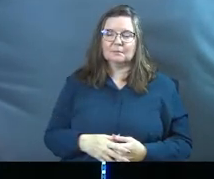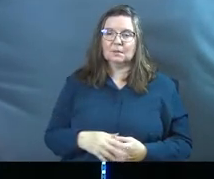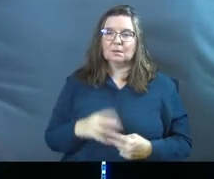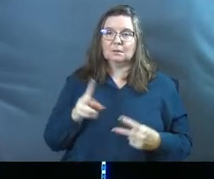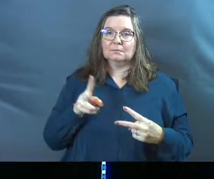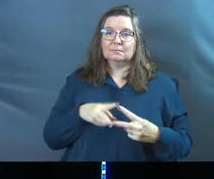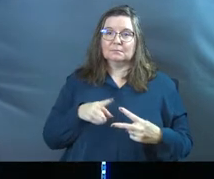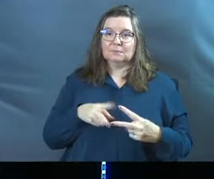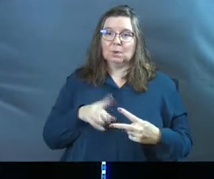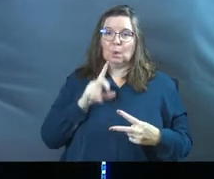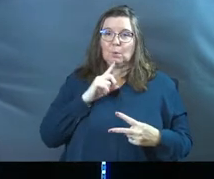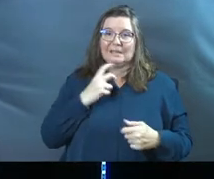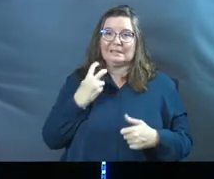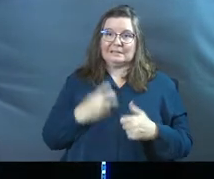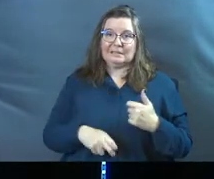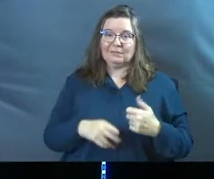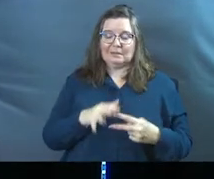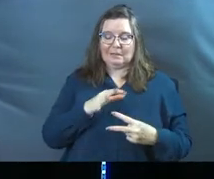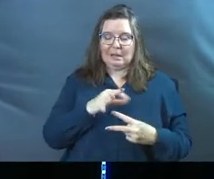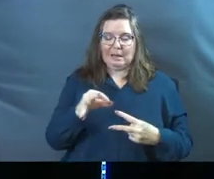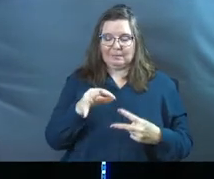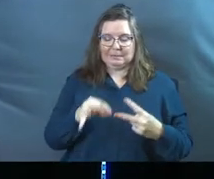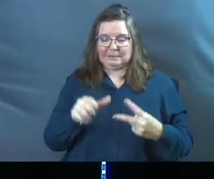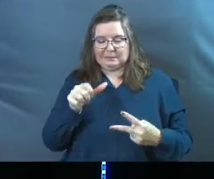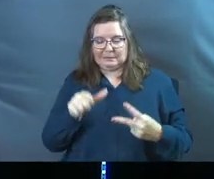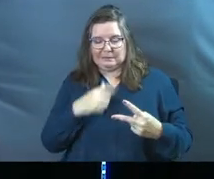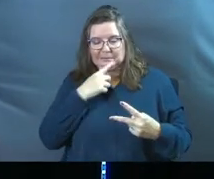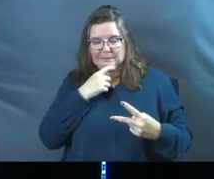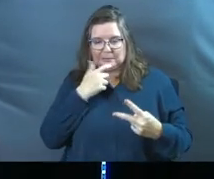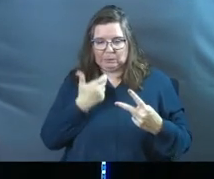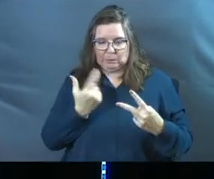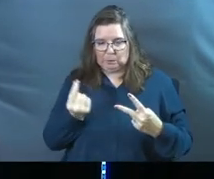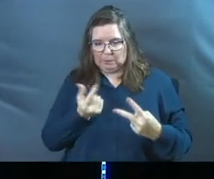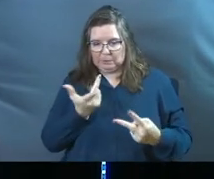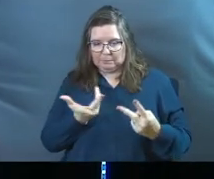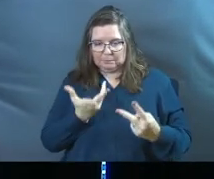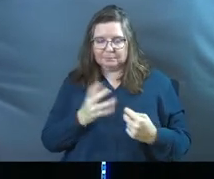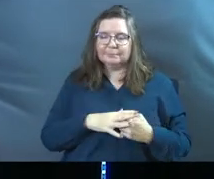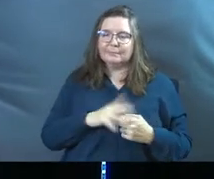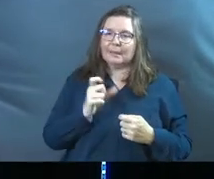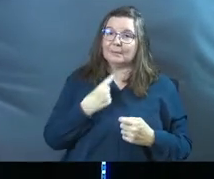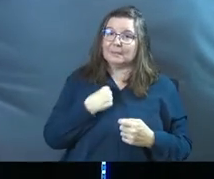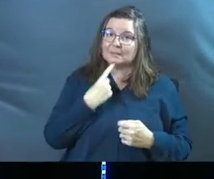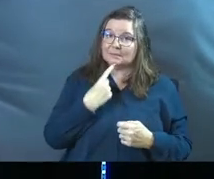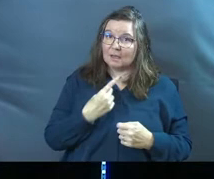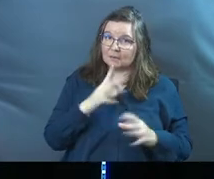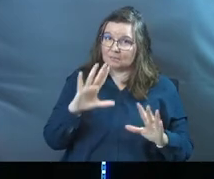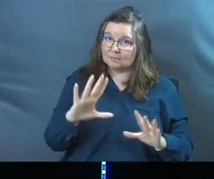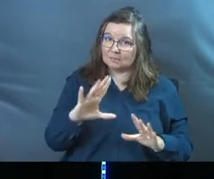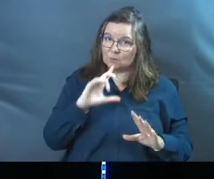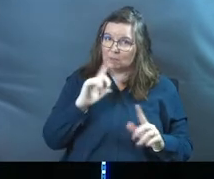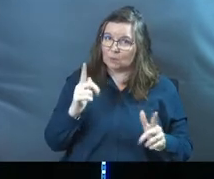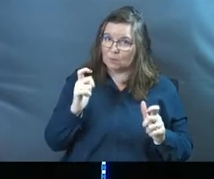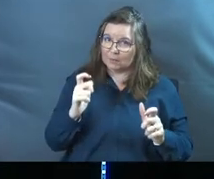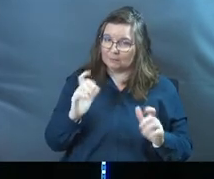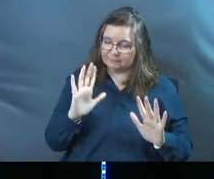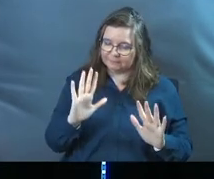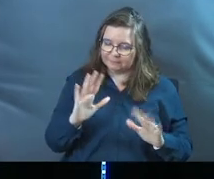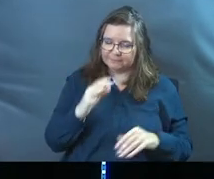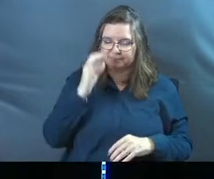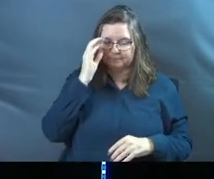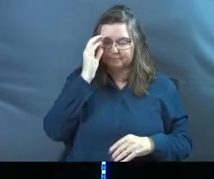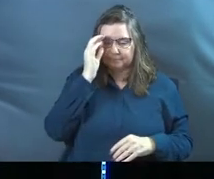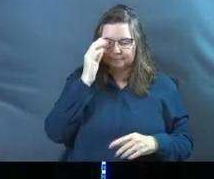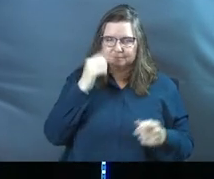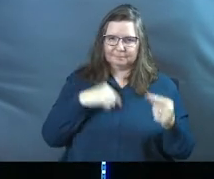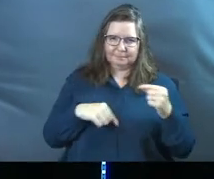Two really, really difficult options presented to them. And let me just say this really quick before I